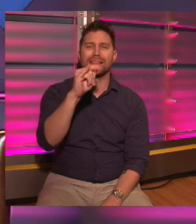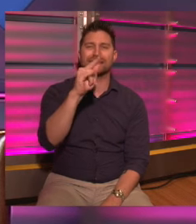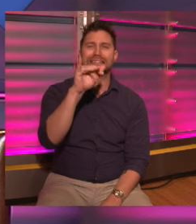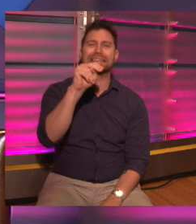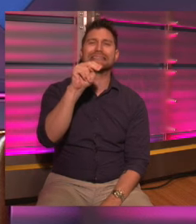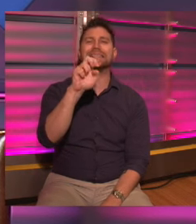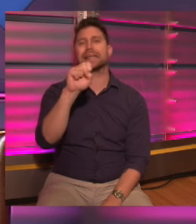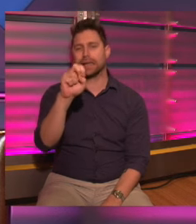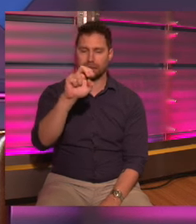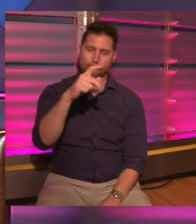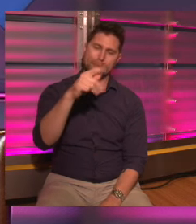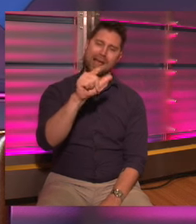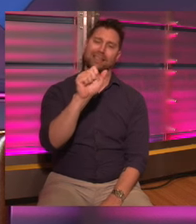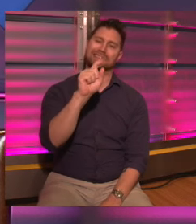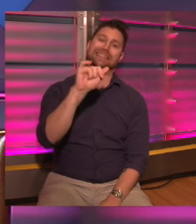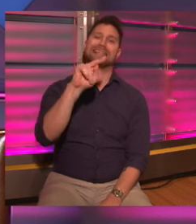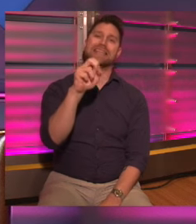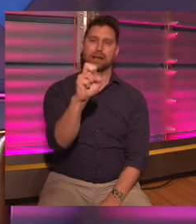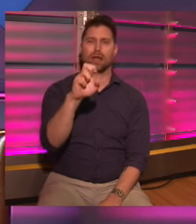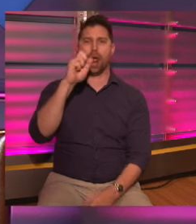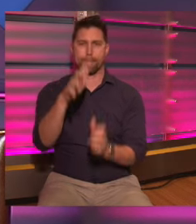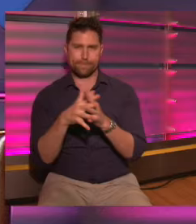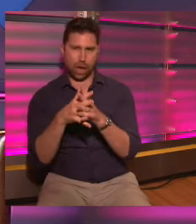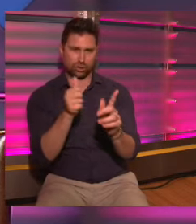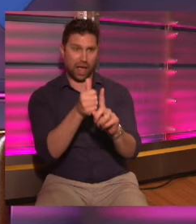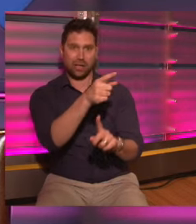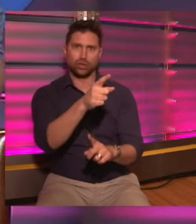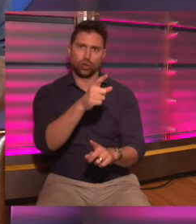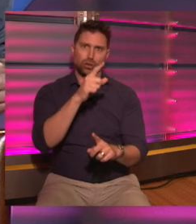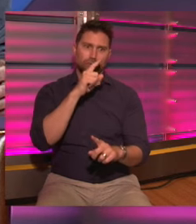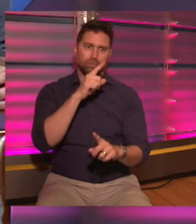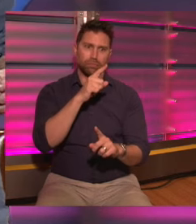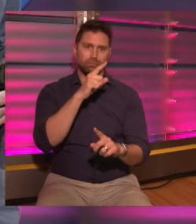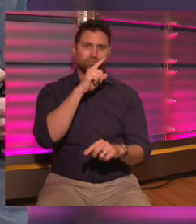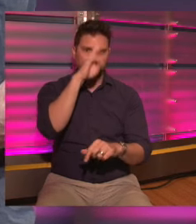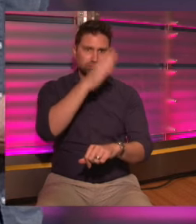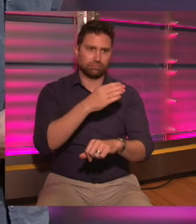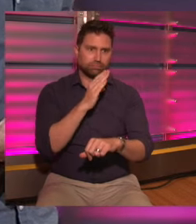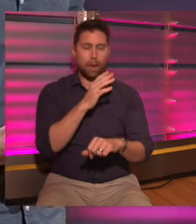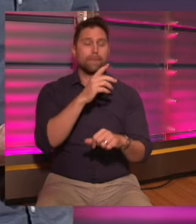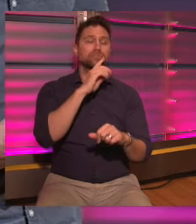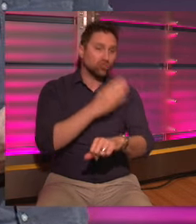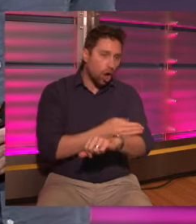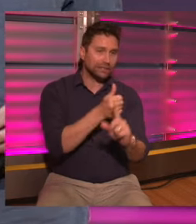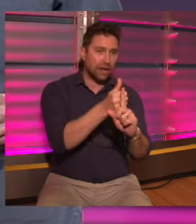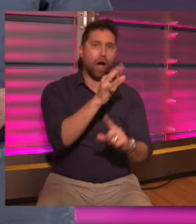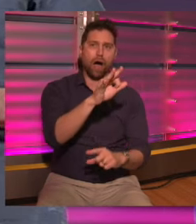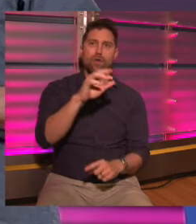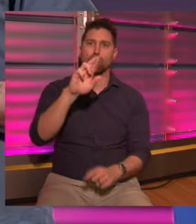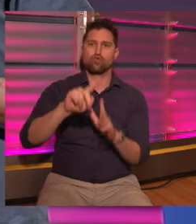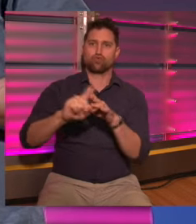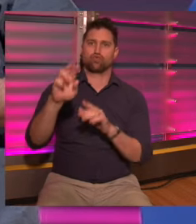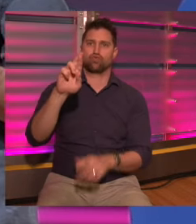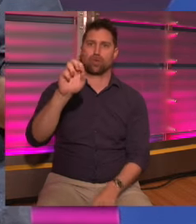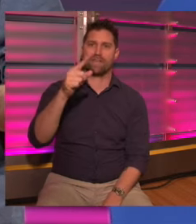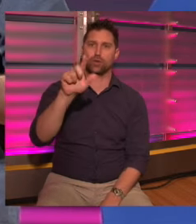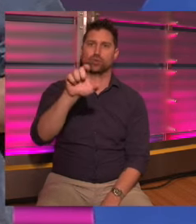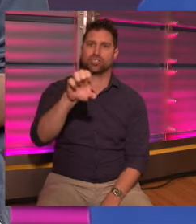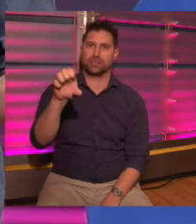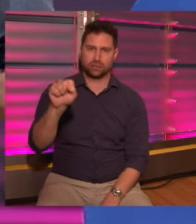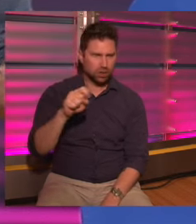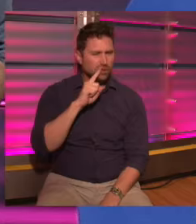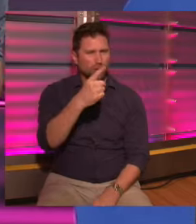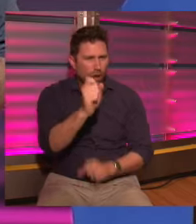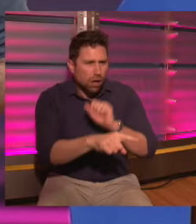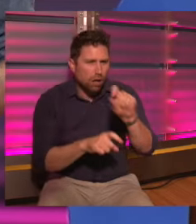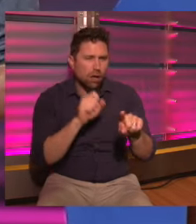Palestinian-American and the daughter of refugees. And she started talking to us about a lot of these bigger questions